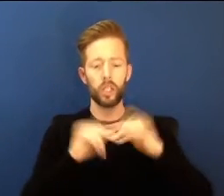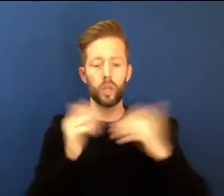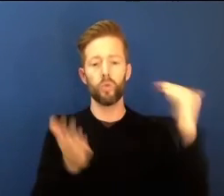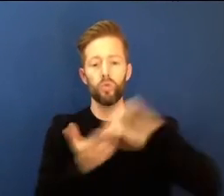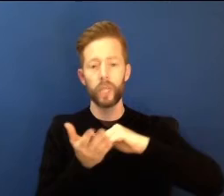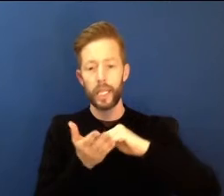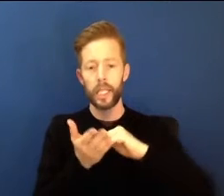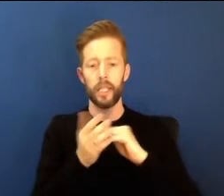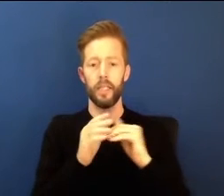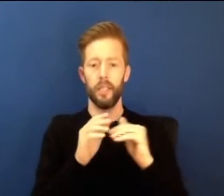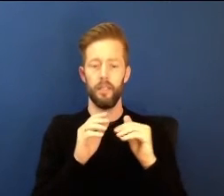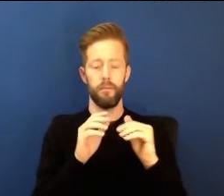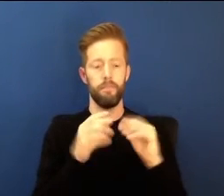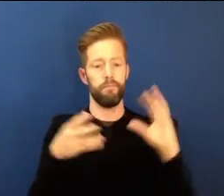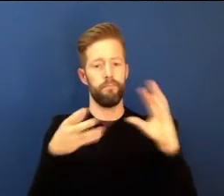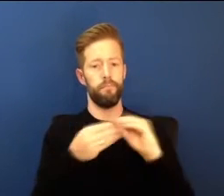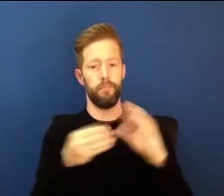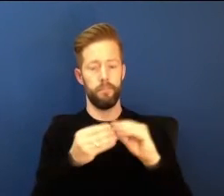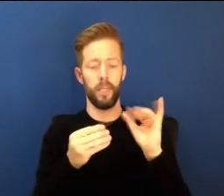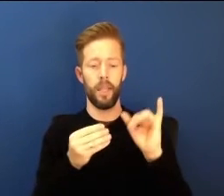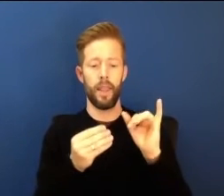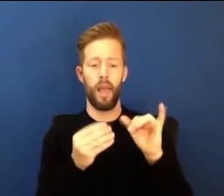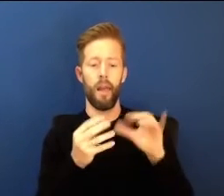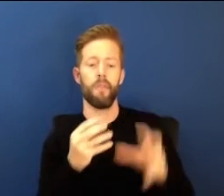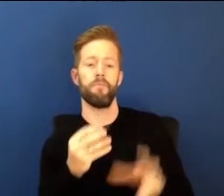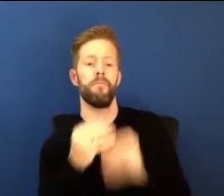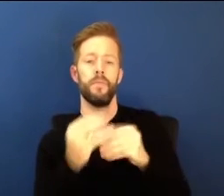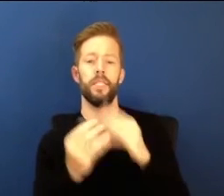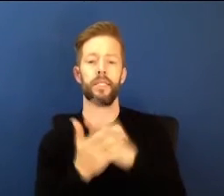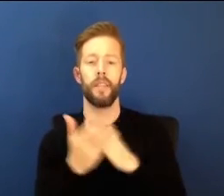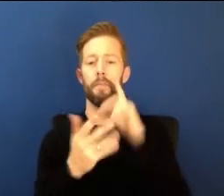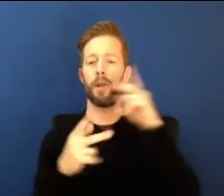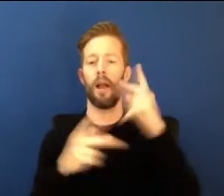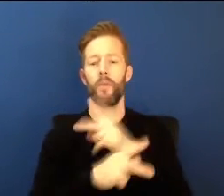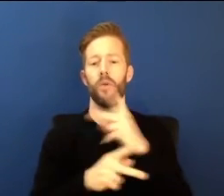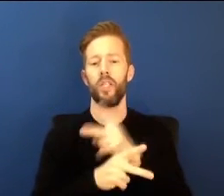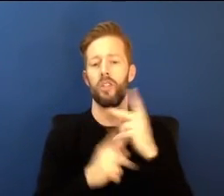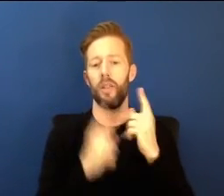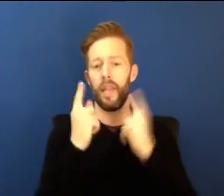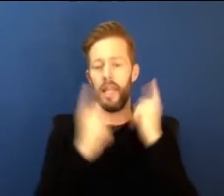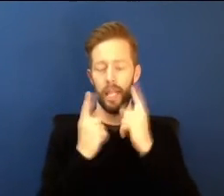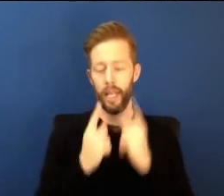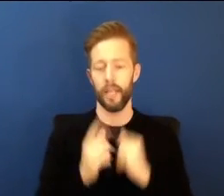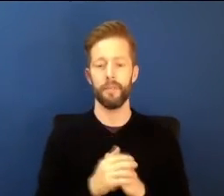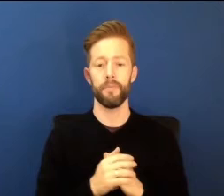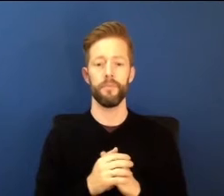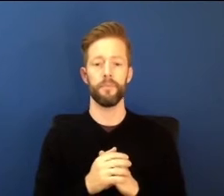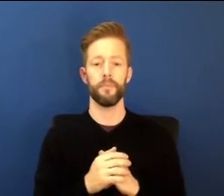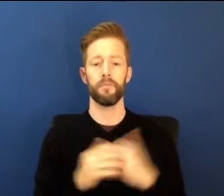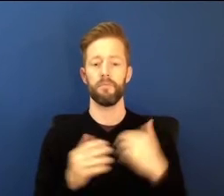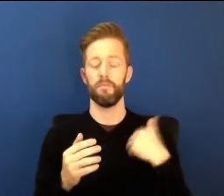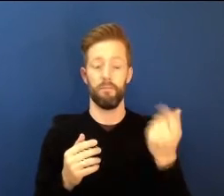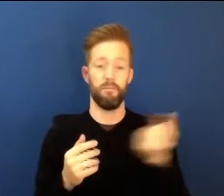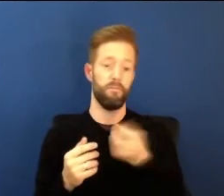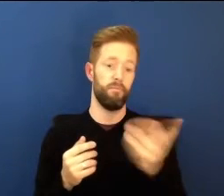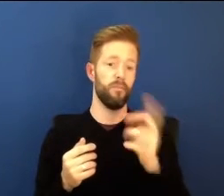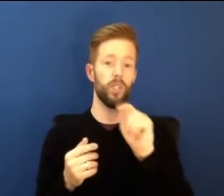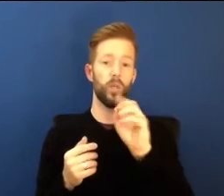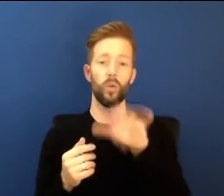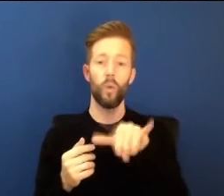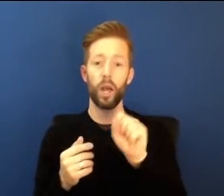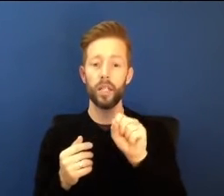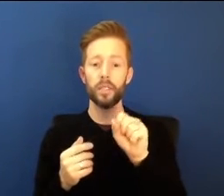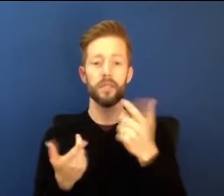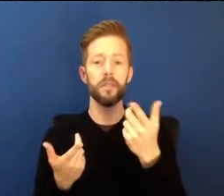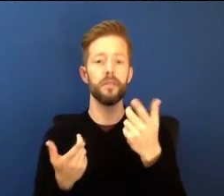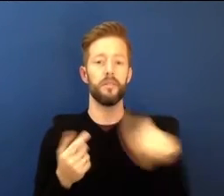reconstructing it or talking about it in a way that's bringing computational thinking into it. There's a number of toys that